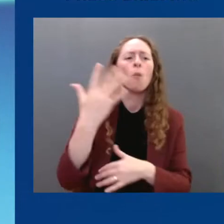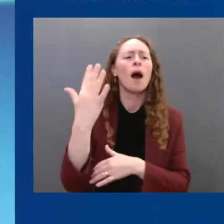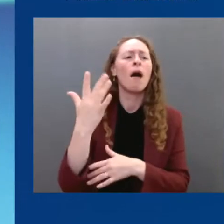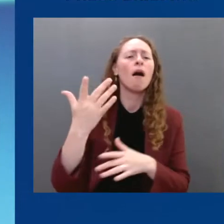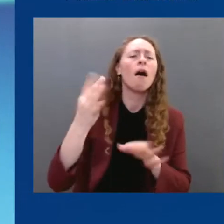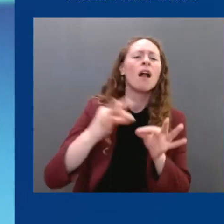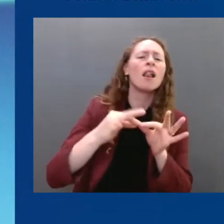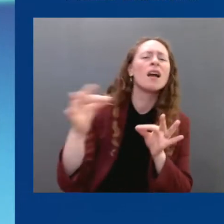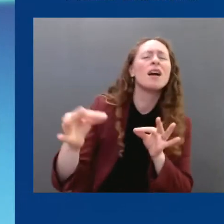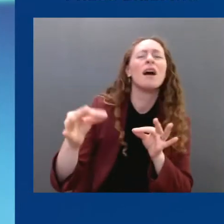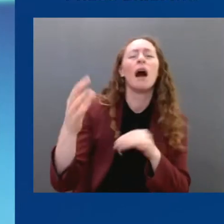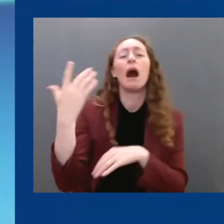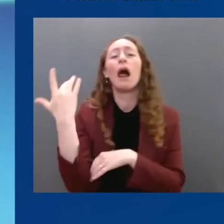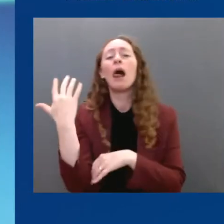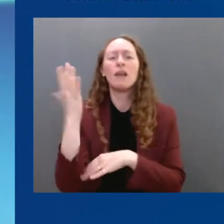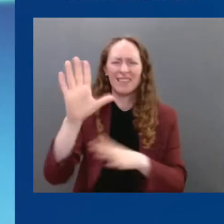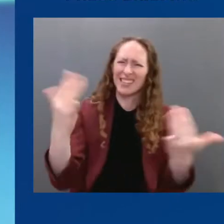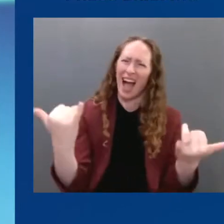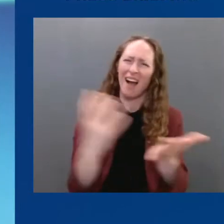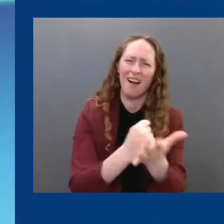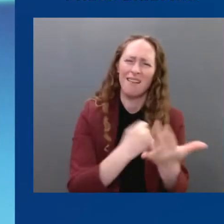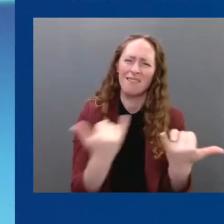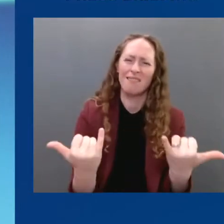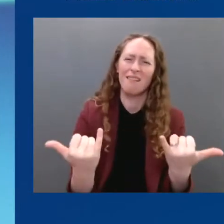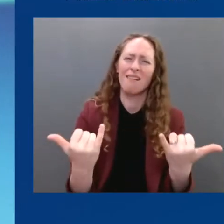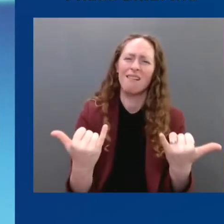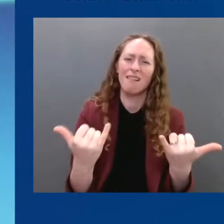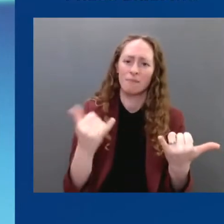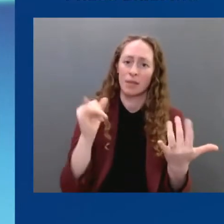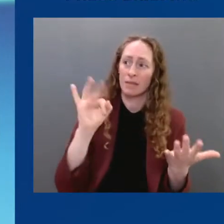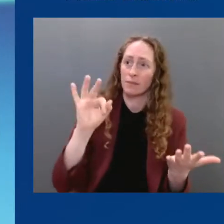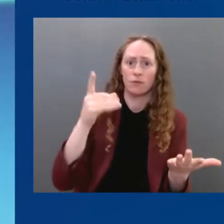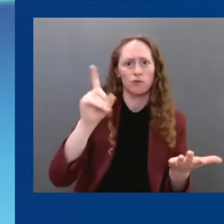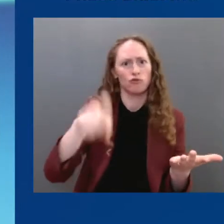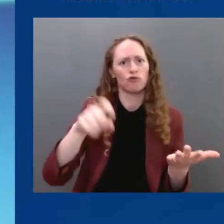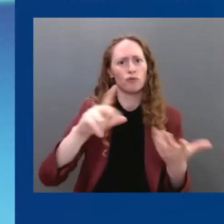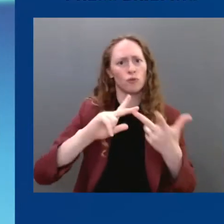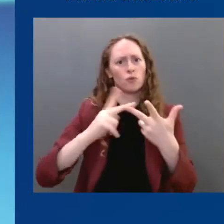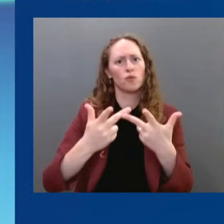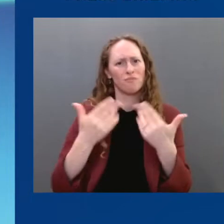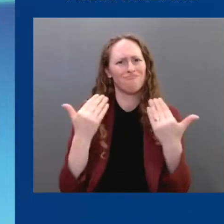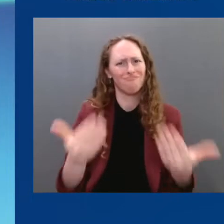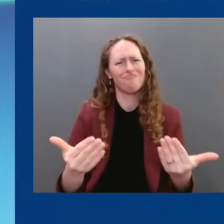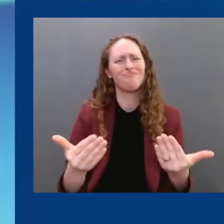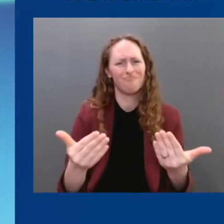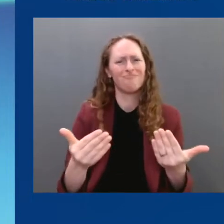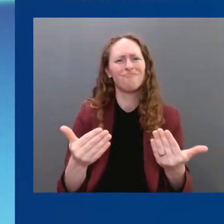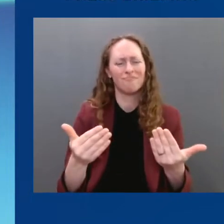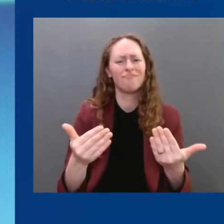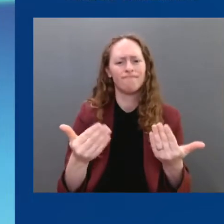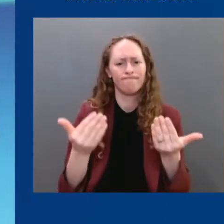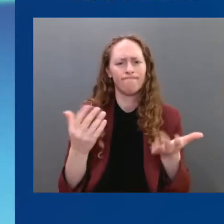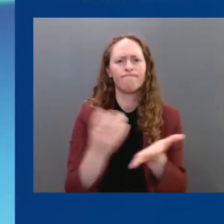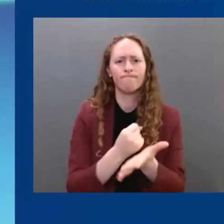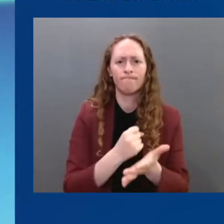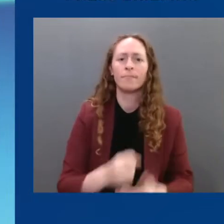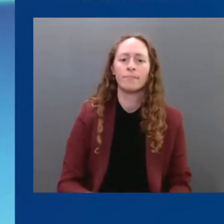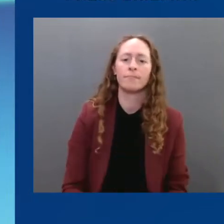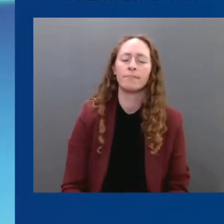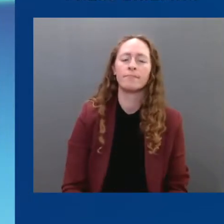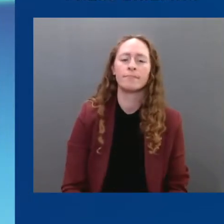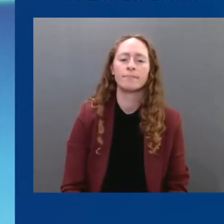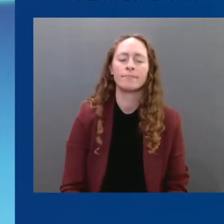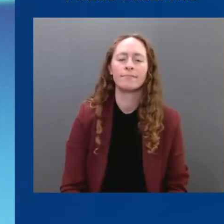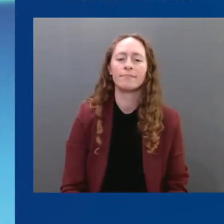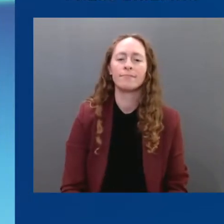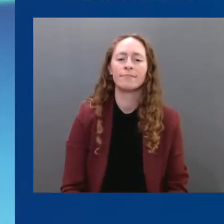Getting vaccinated now will not preclude you from getting a variant-specific vaccine later in this fall or winter. And for